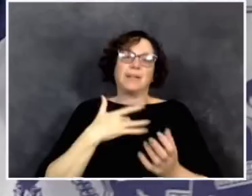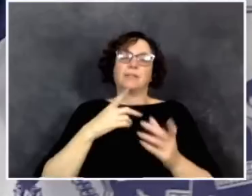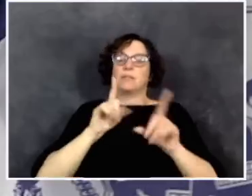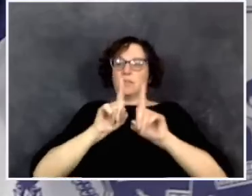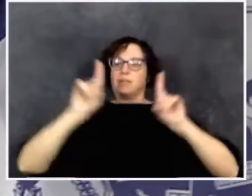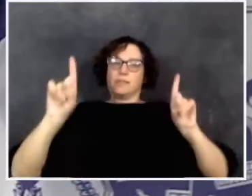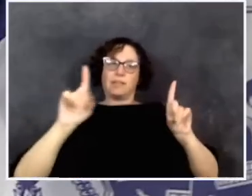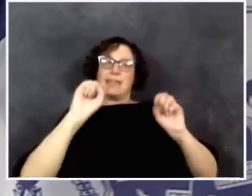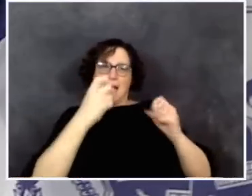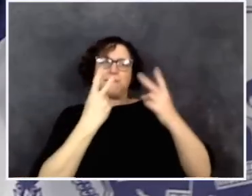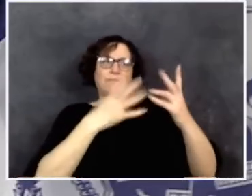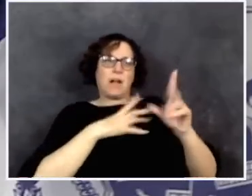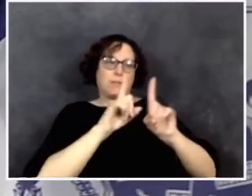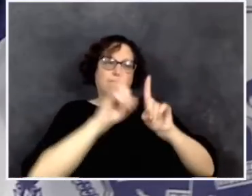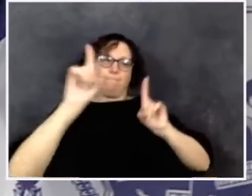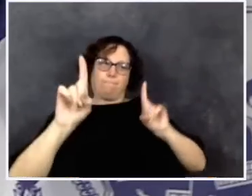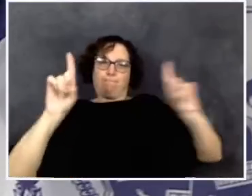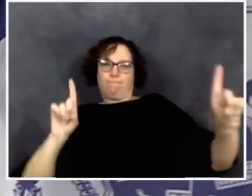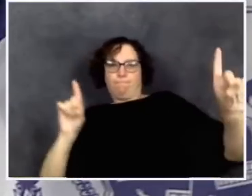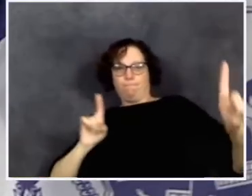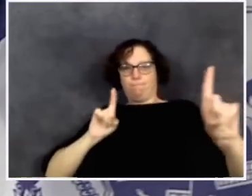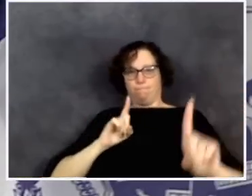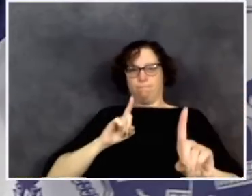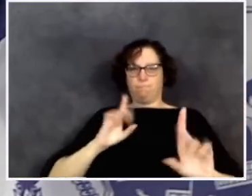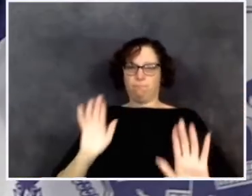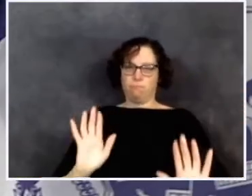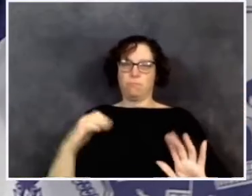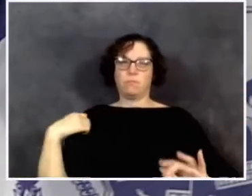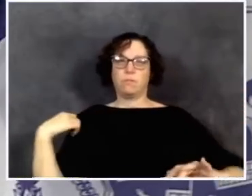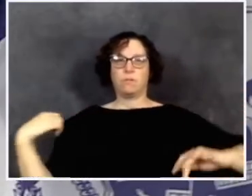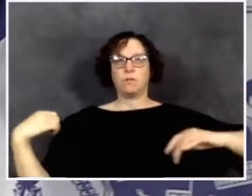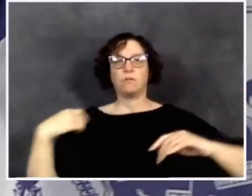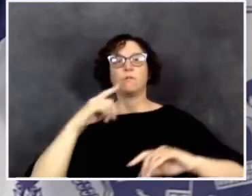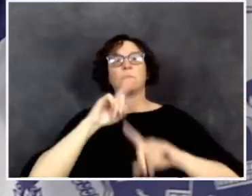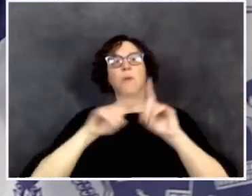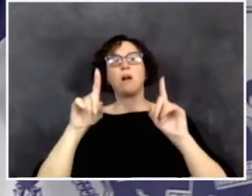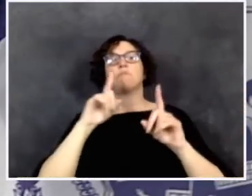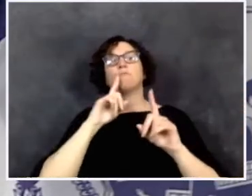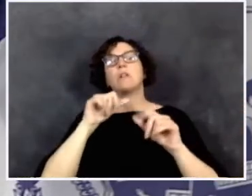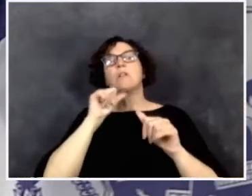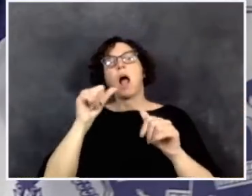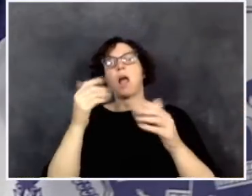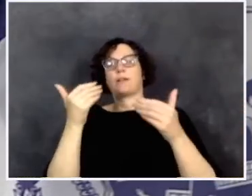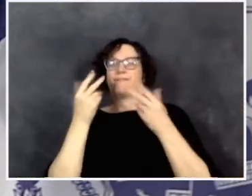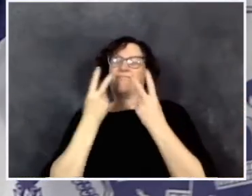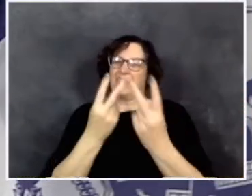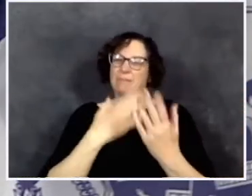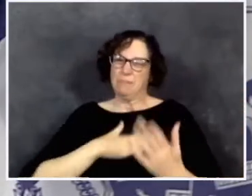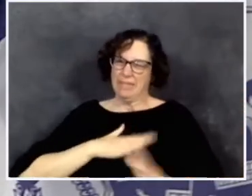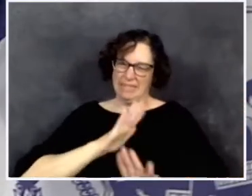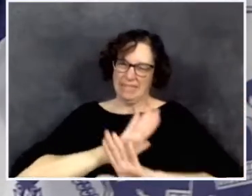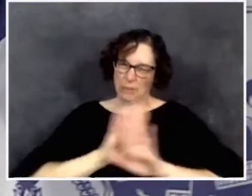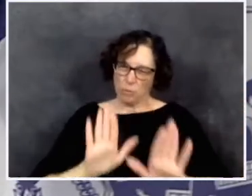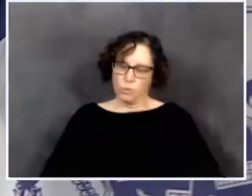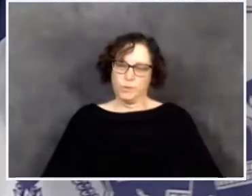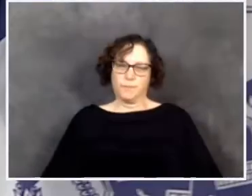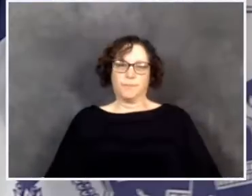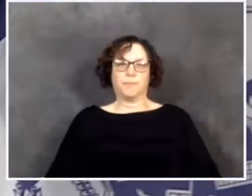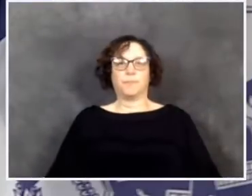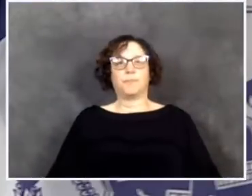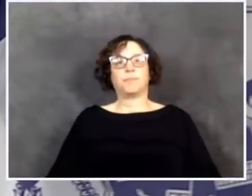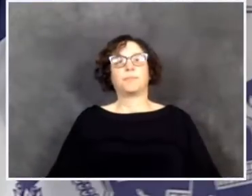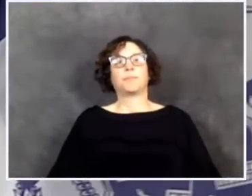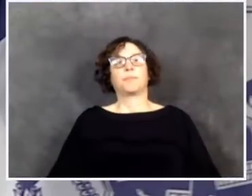Dr. Katz, you want to add on the plasma treatment or anything else? Yes, on the plasma